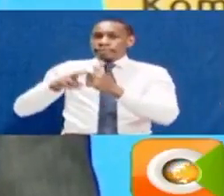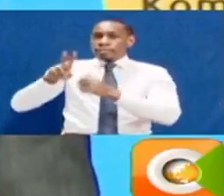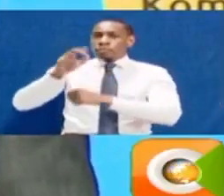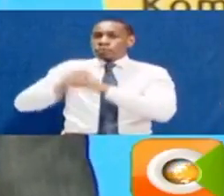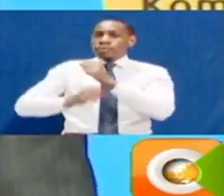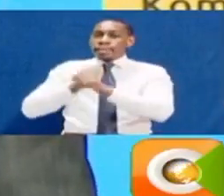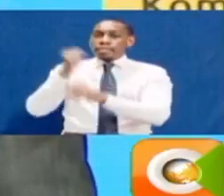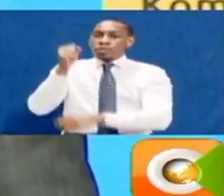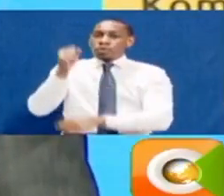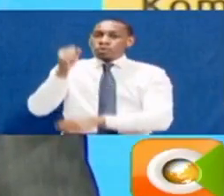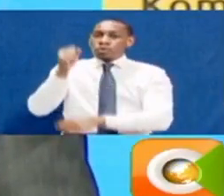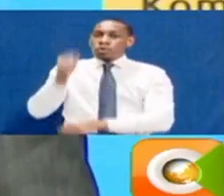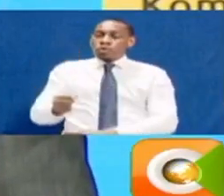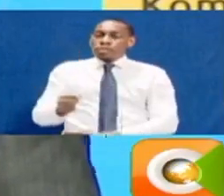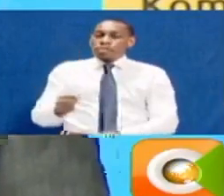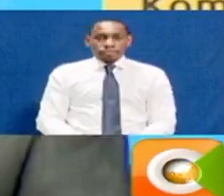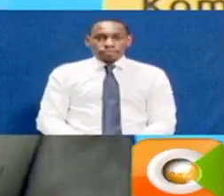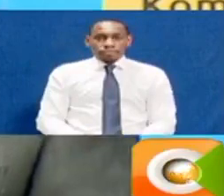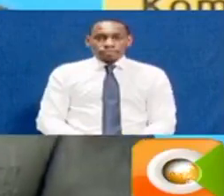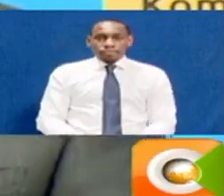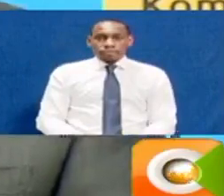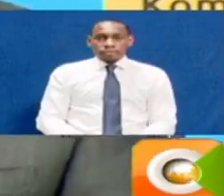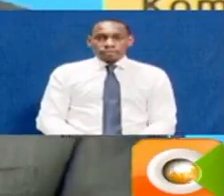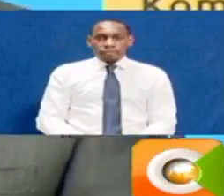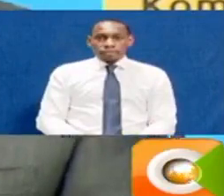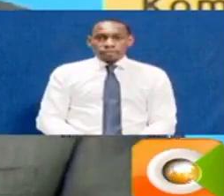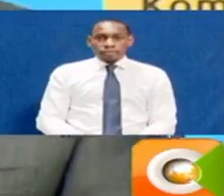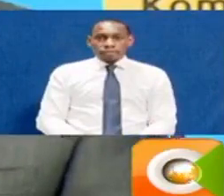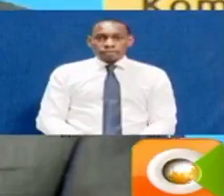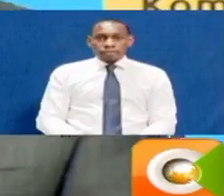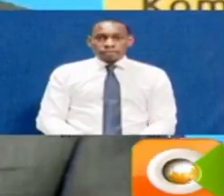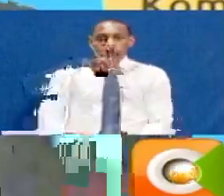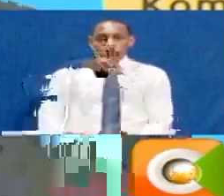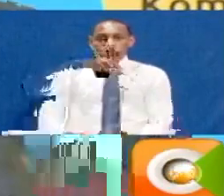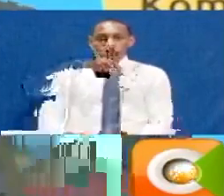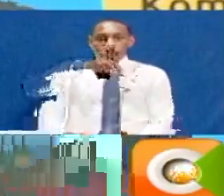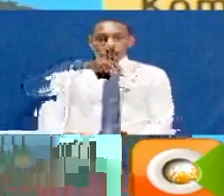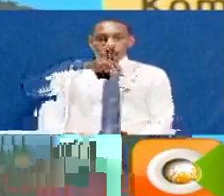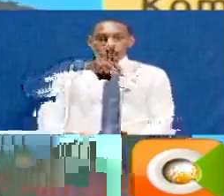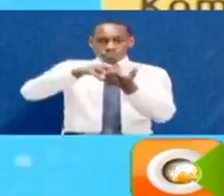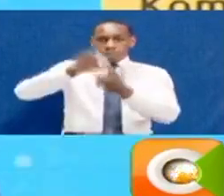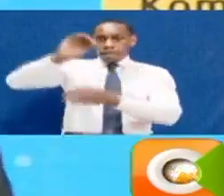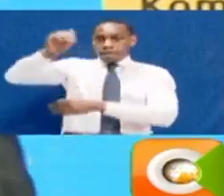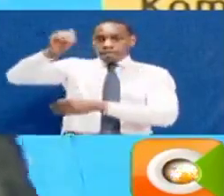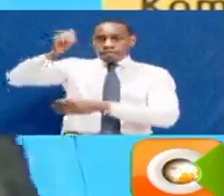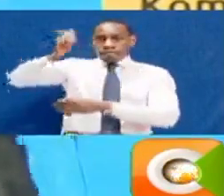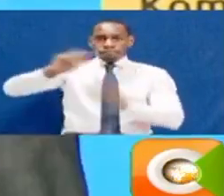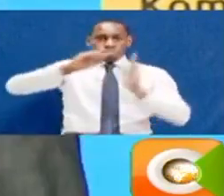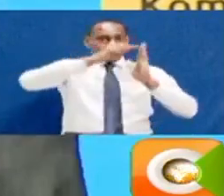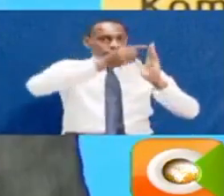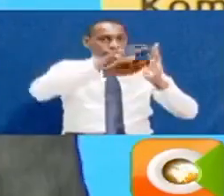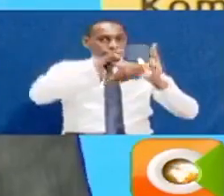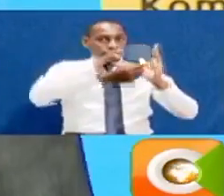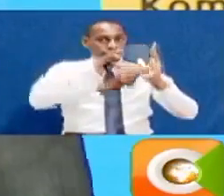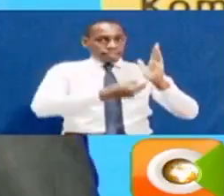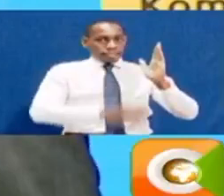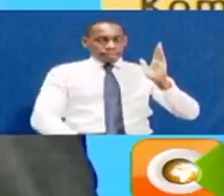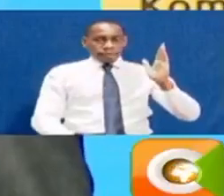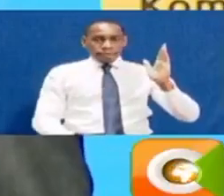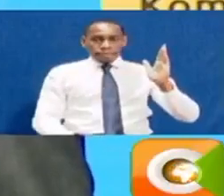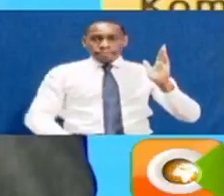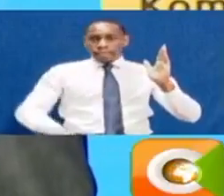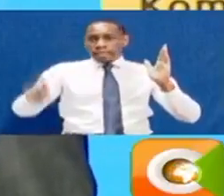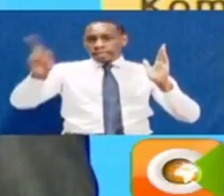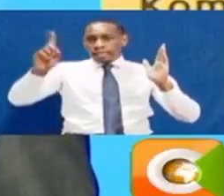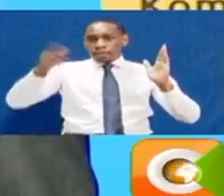of age. The distribution of cases in the counties follows. Nairobi